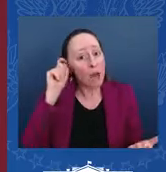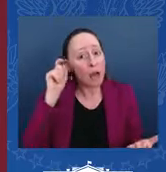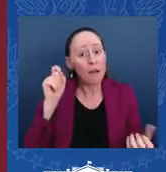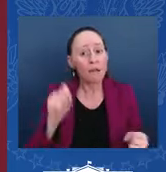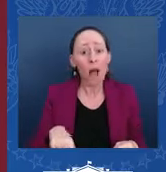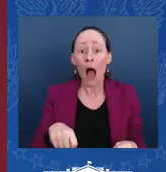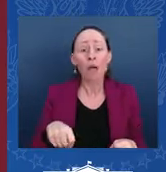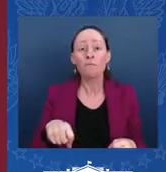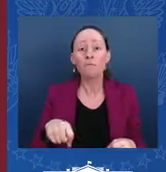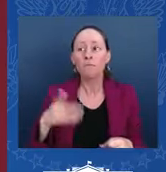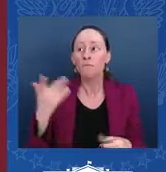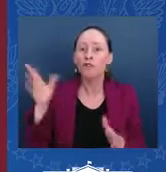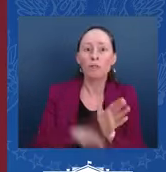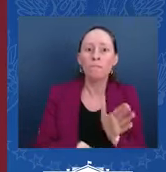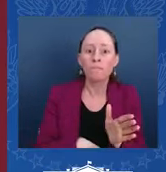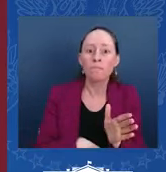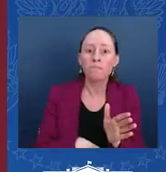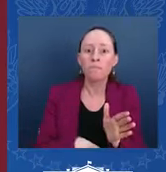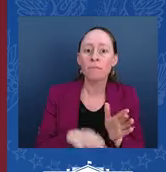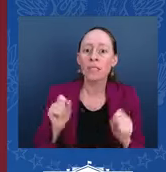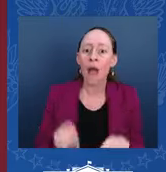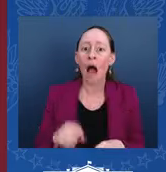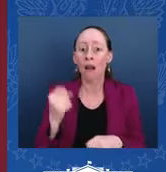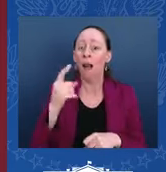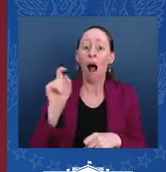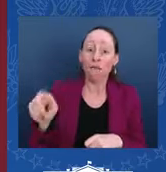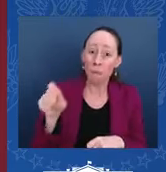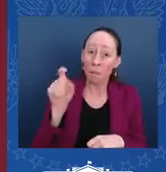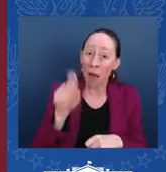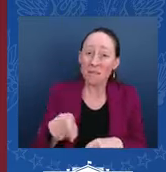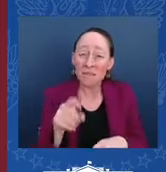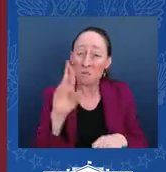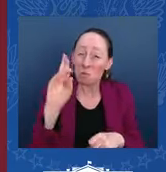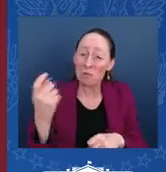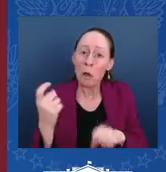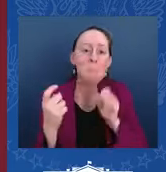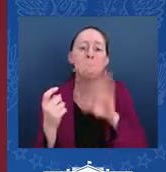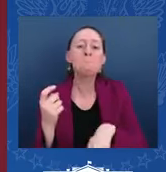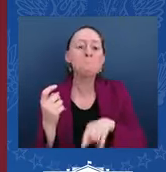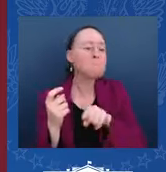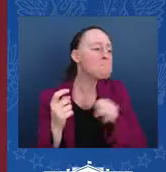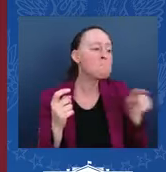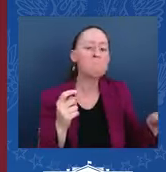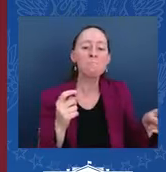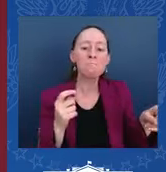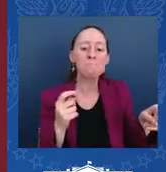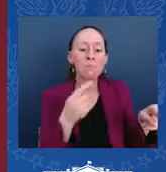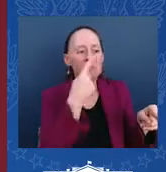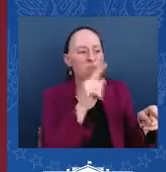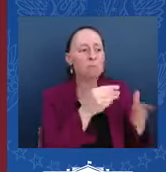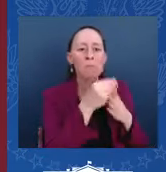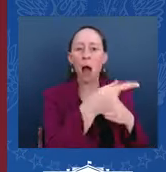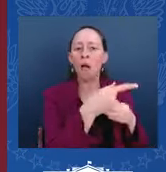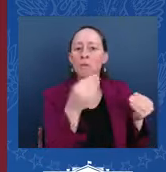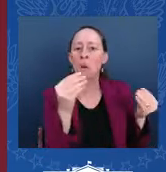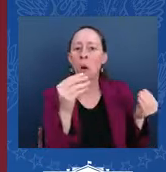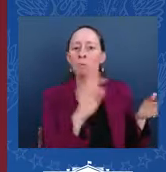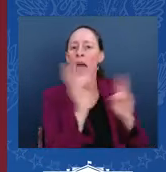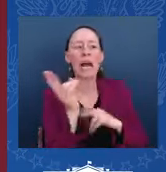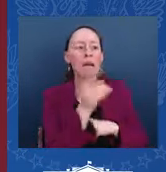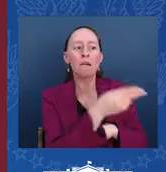have to go to the prescription. You can go right to the drug, you can go to the drugstore for the right to the counter. In addition, my administration